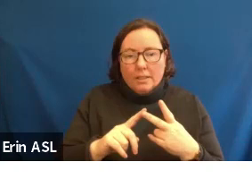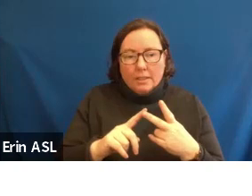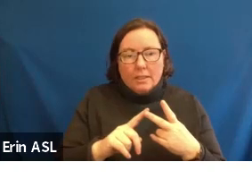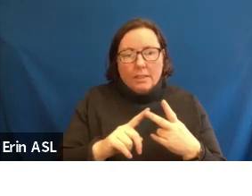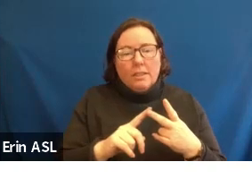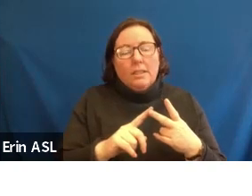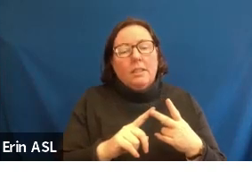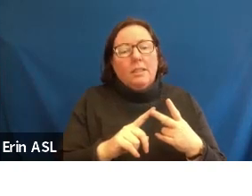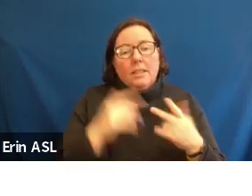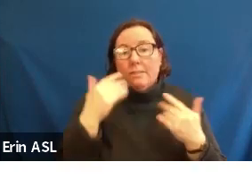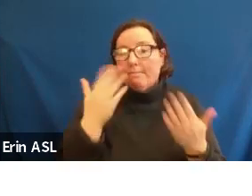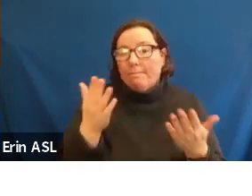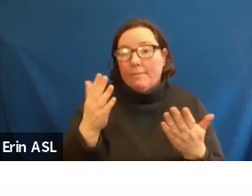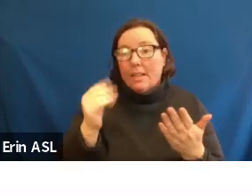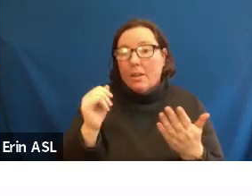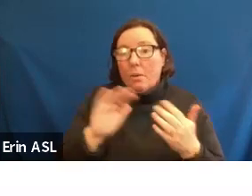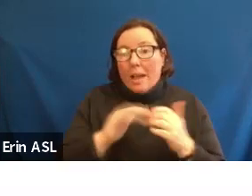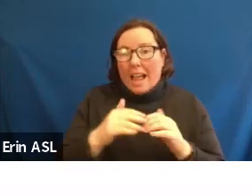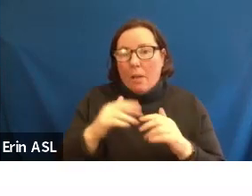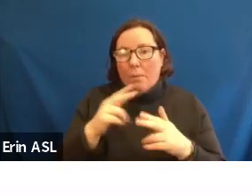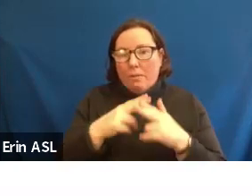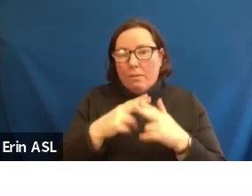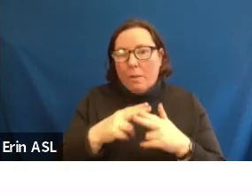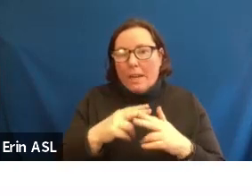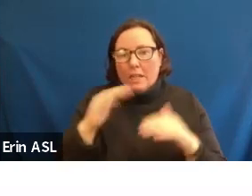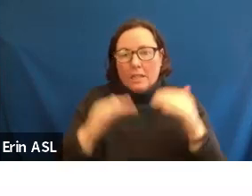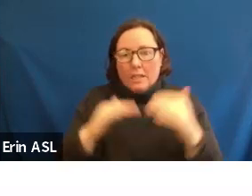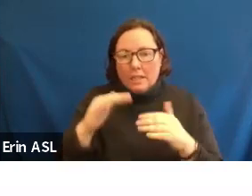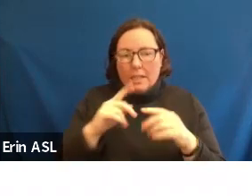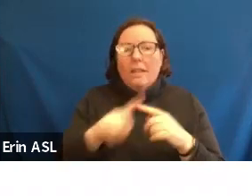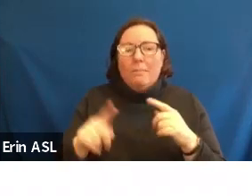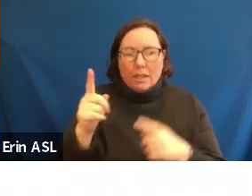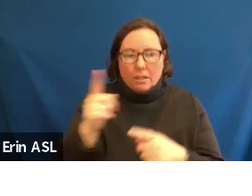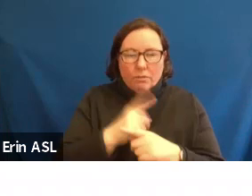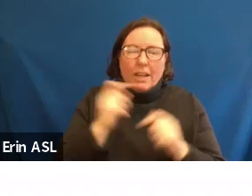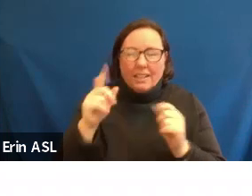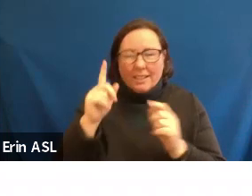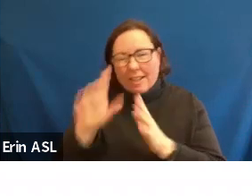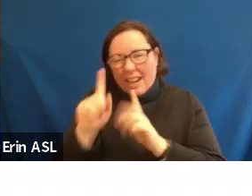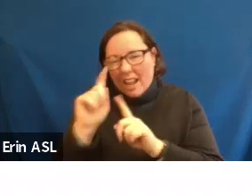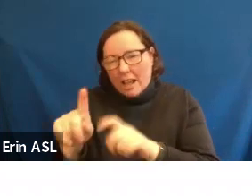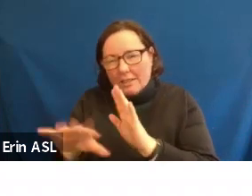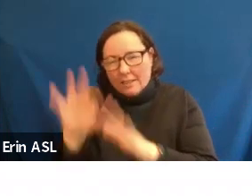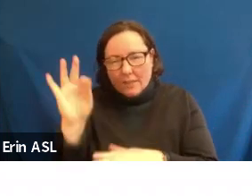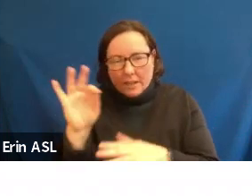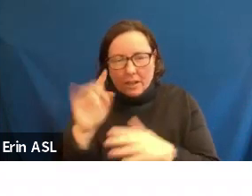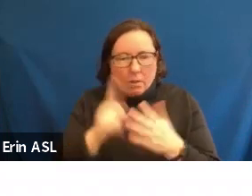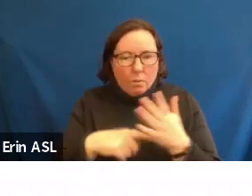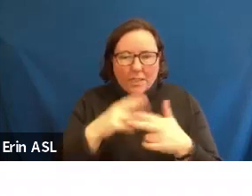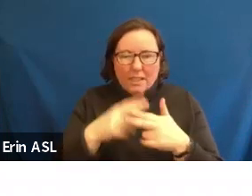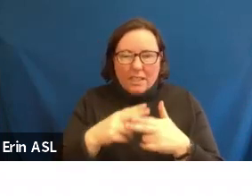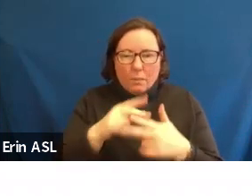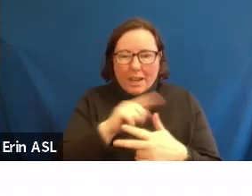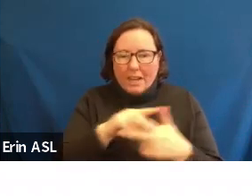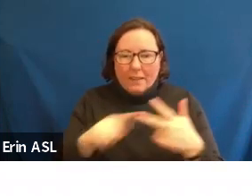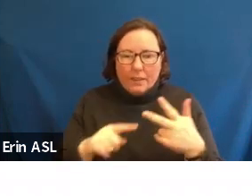know offhand how they are weighted together, but we can certainly find that out. Okay, great. Thank you.